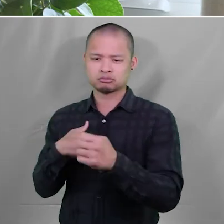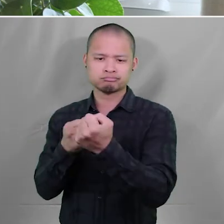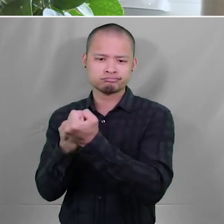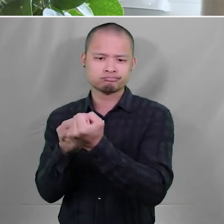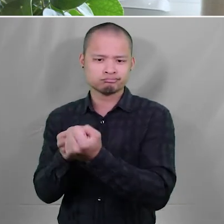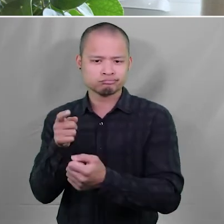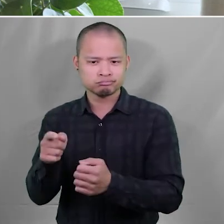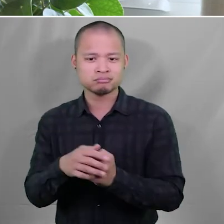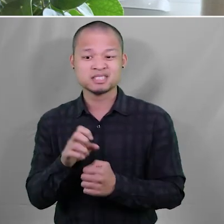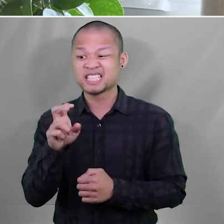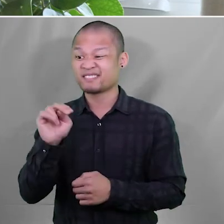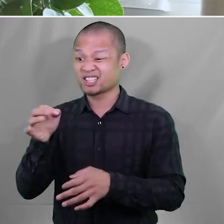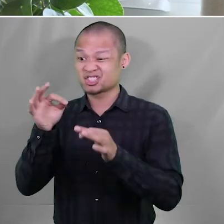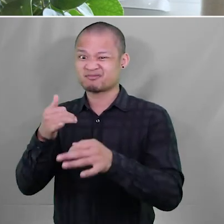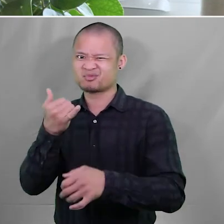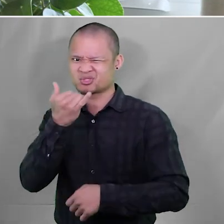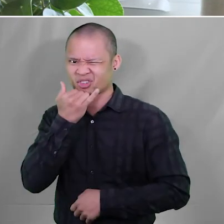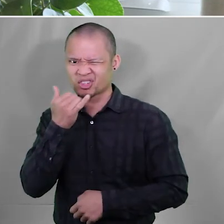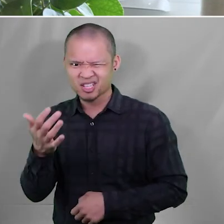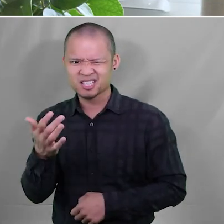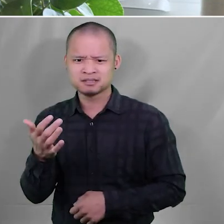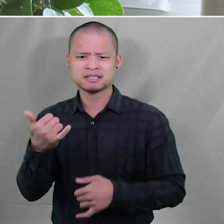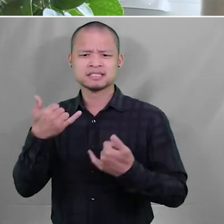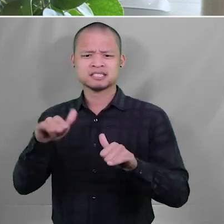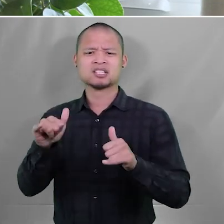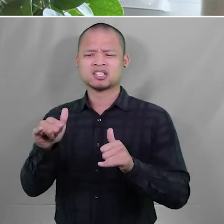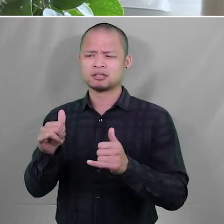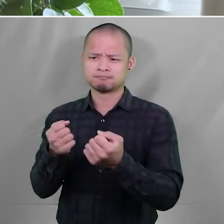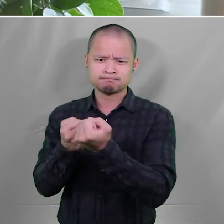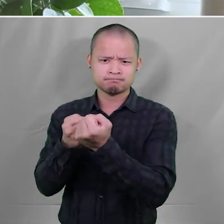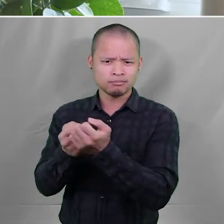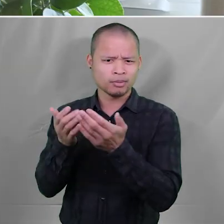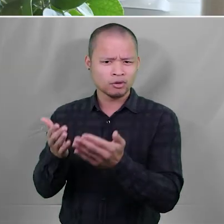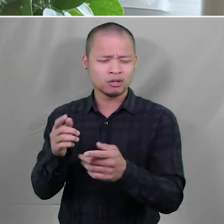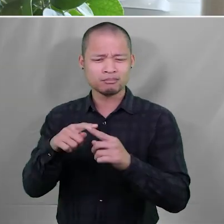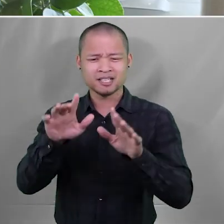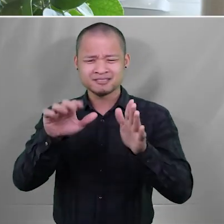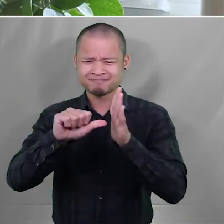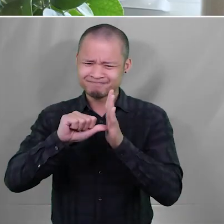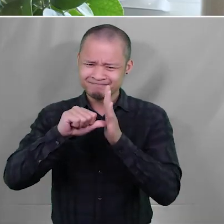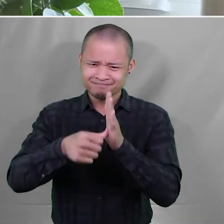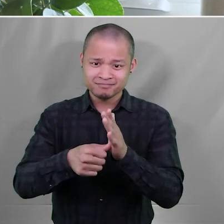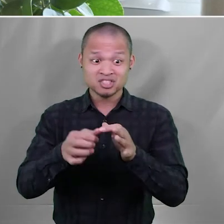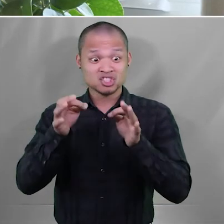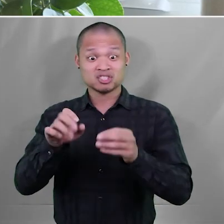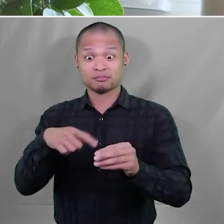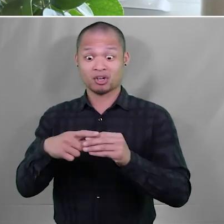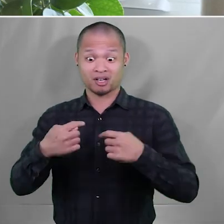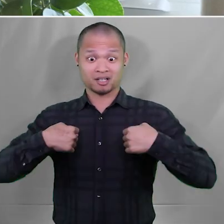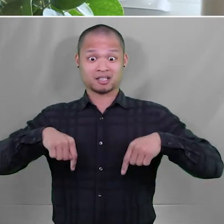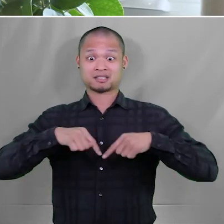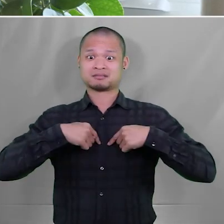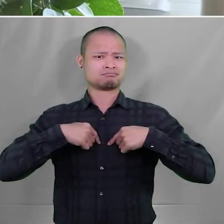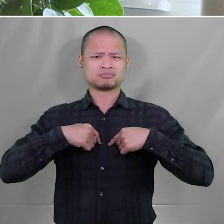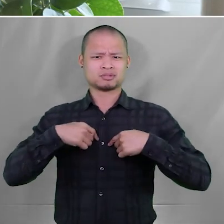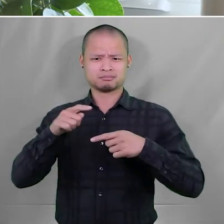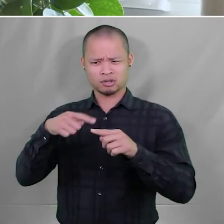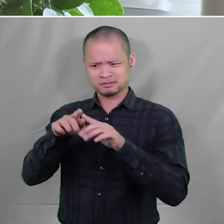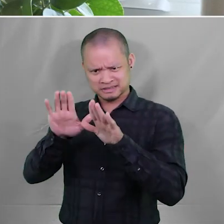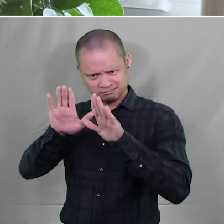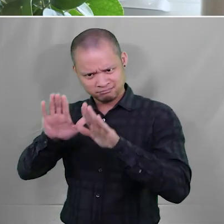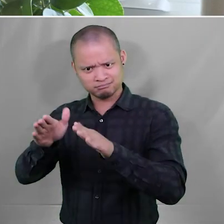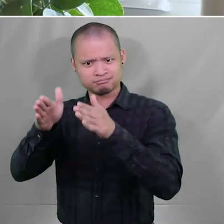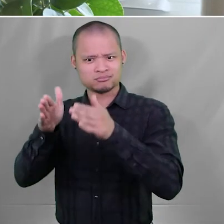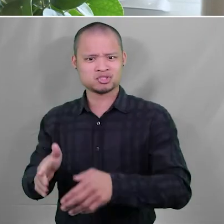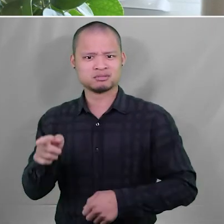support, even if the decision is not exactly what we would have made. But remember, this decision is not about us, but it's about the